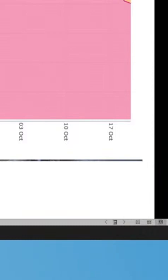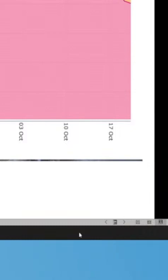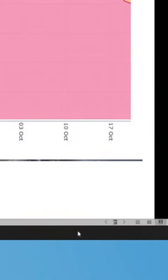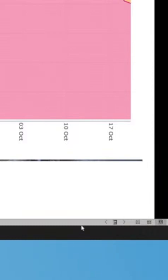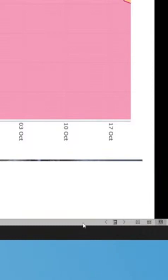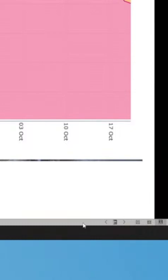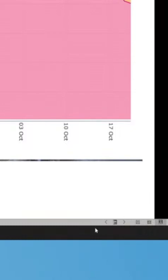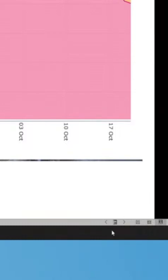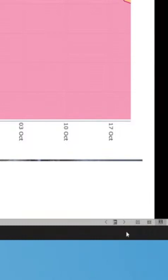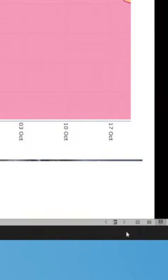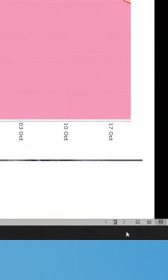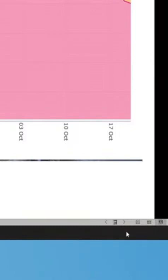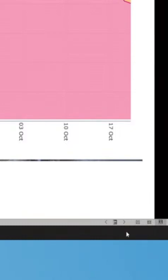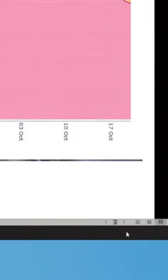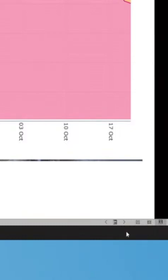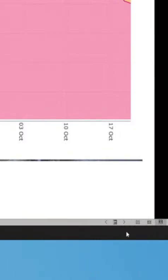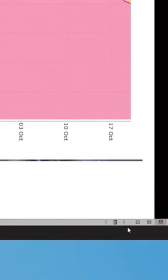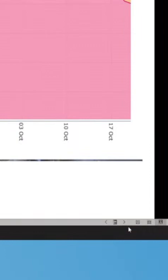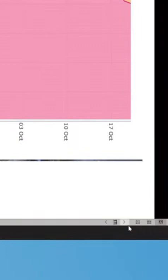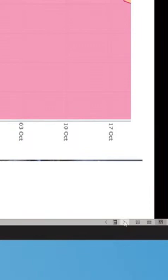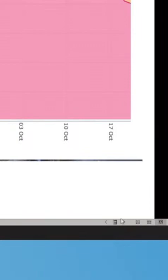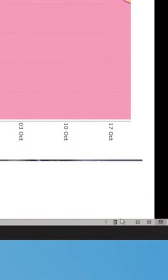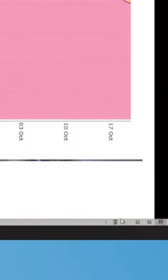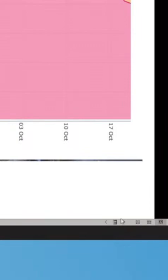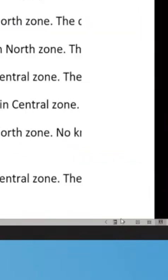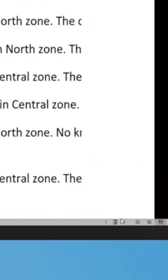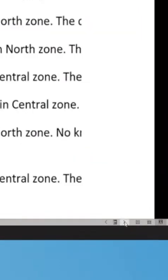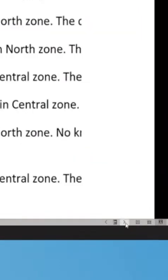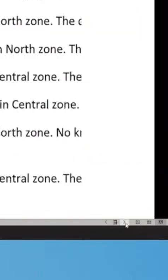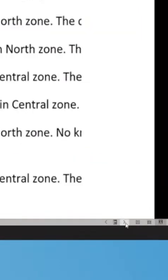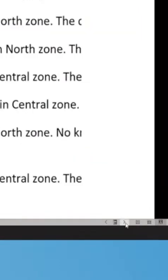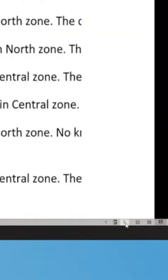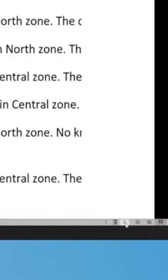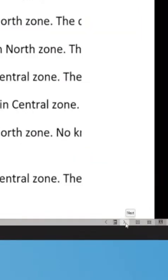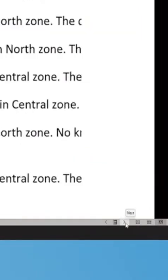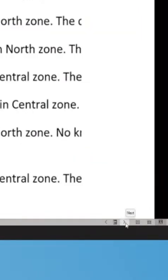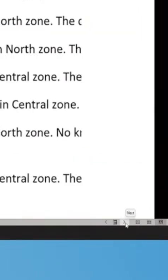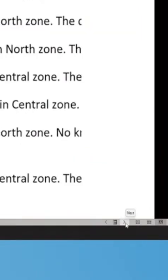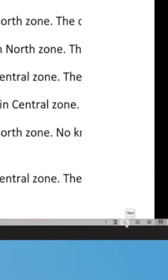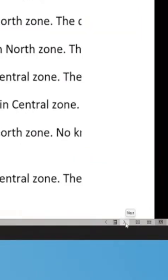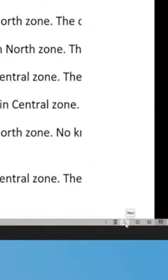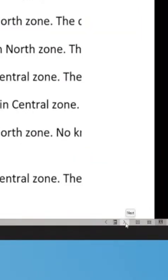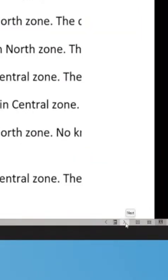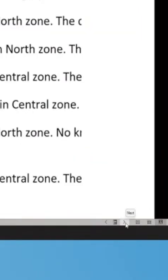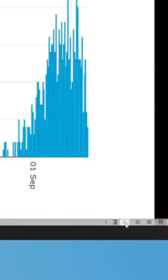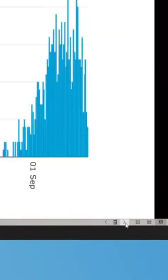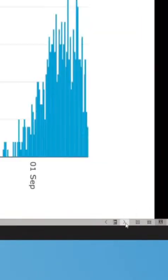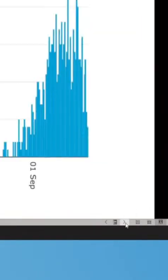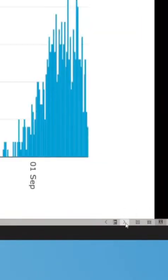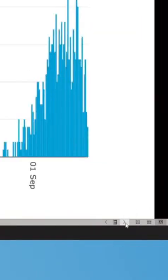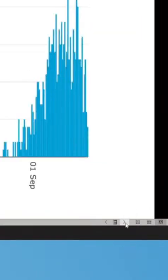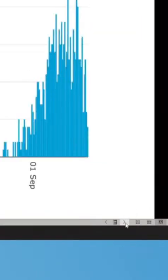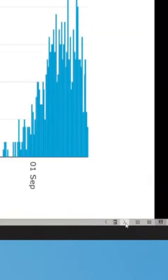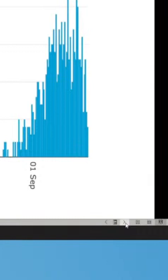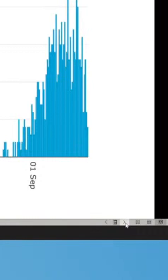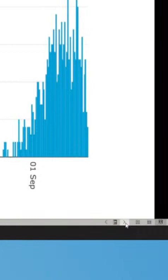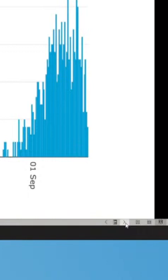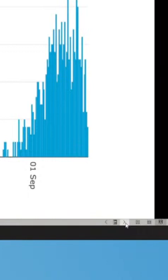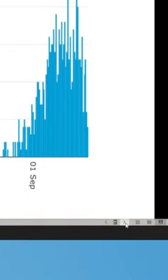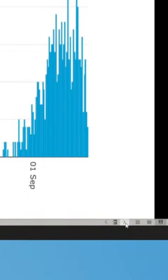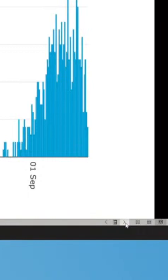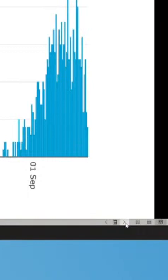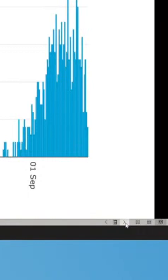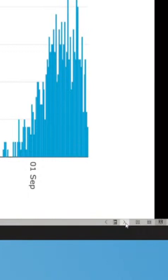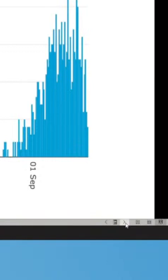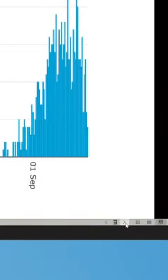and the 30 to 39-year-old. Next slide, please. That's the deaths there. Next slide, please. And you can